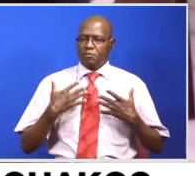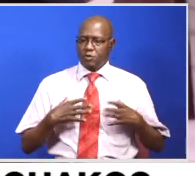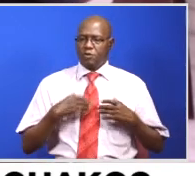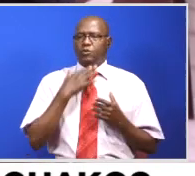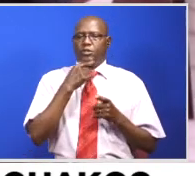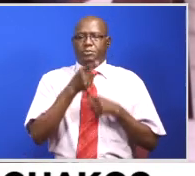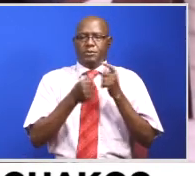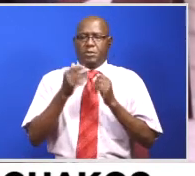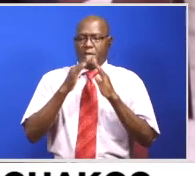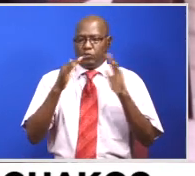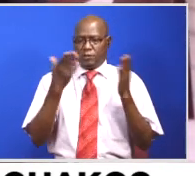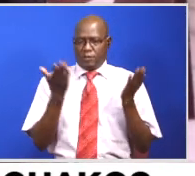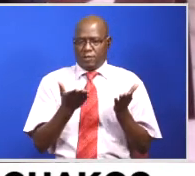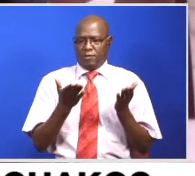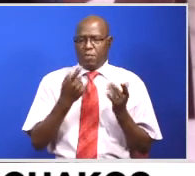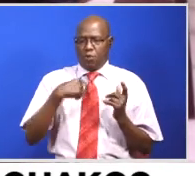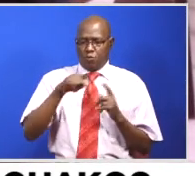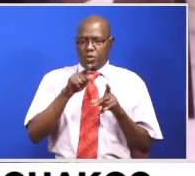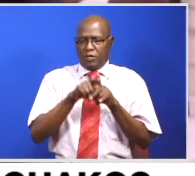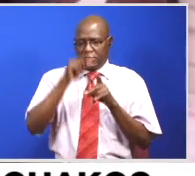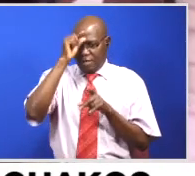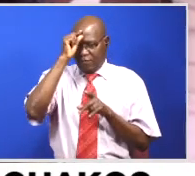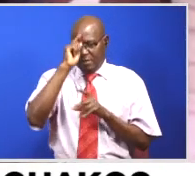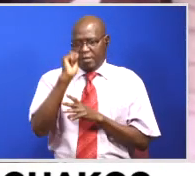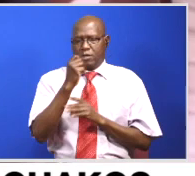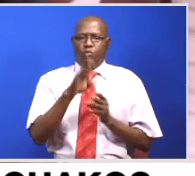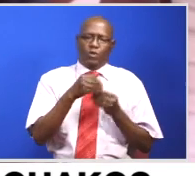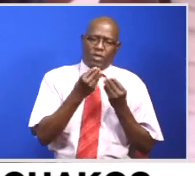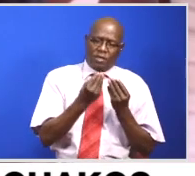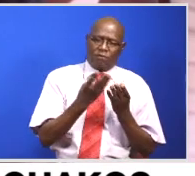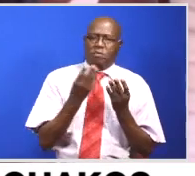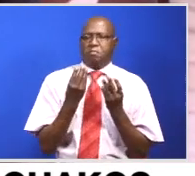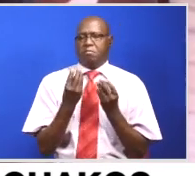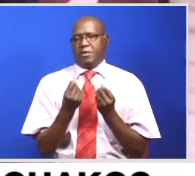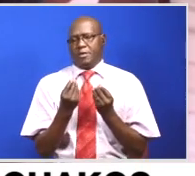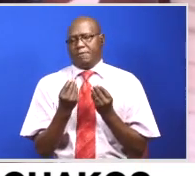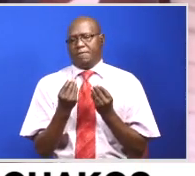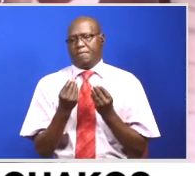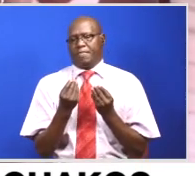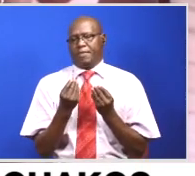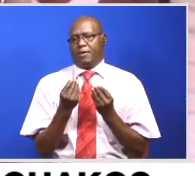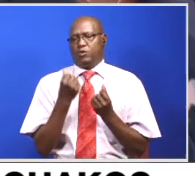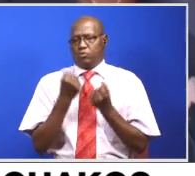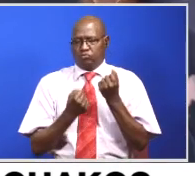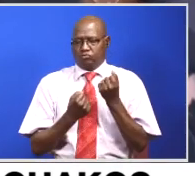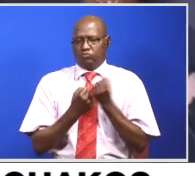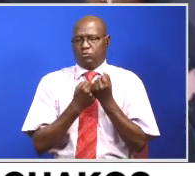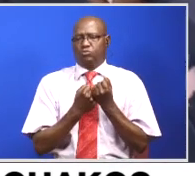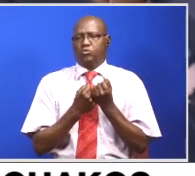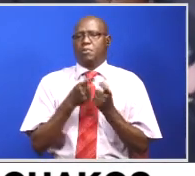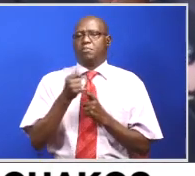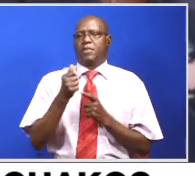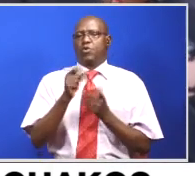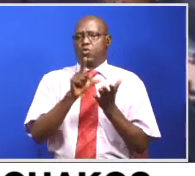manyumba hapa, sisi kama serikali ya Kenya tutawapatia pesa ya kununua hiyo manyumba kwa mortgage. At the same